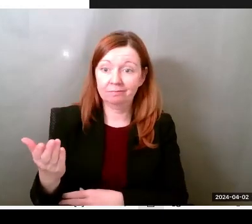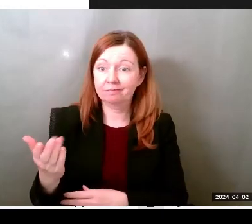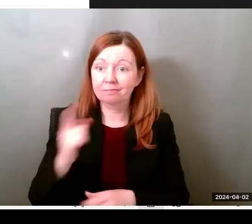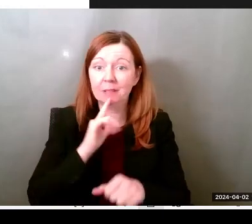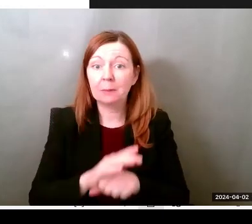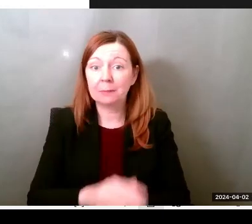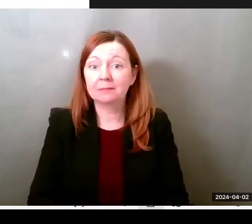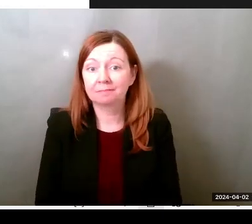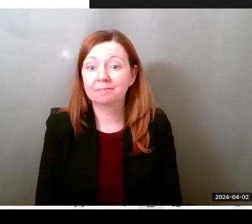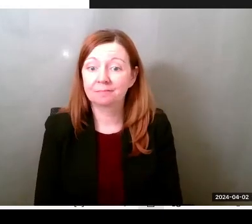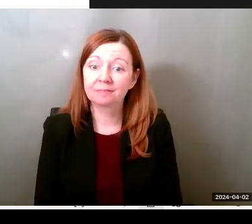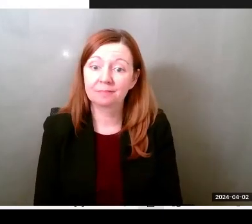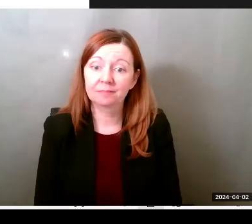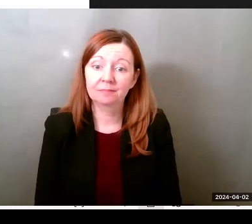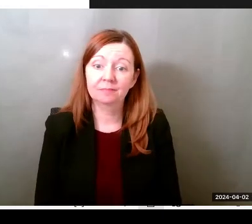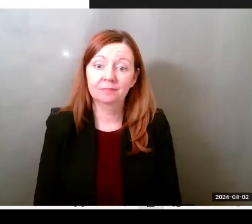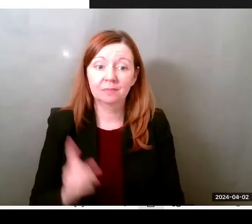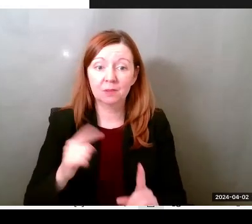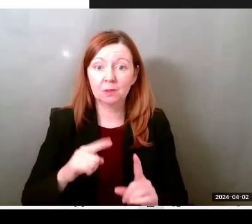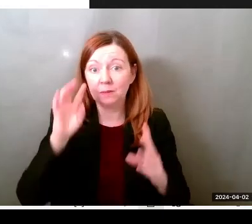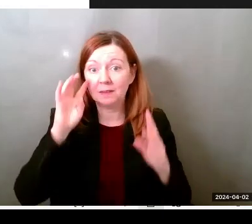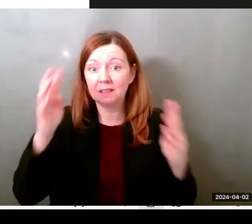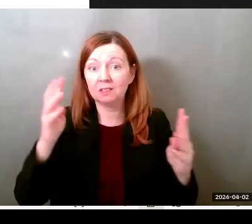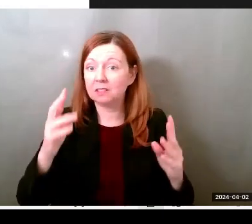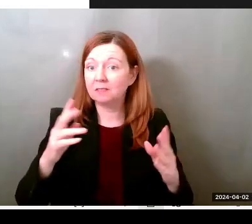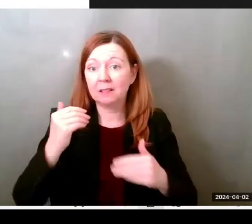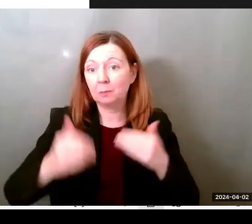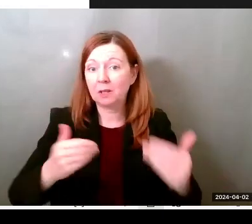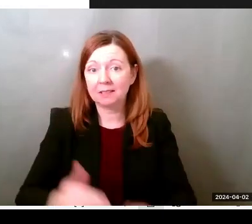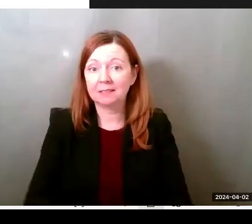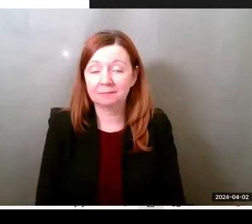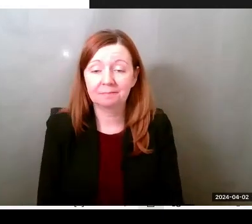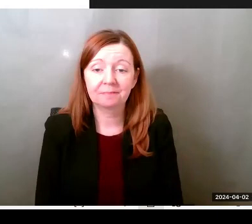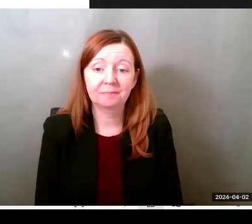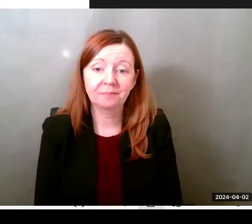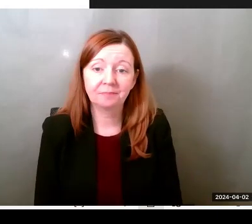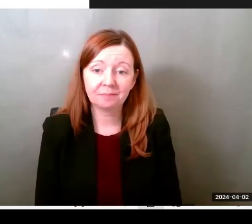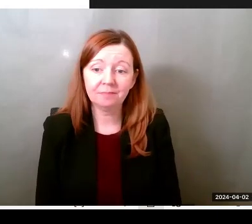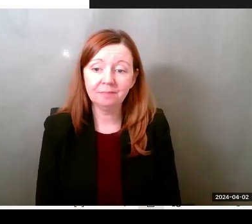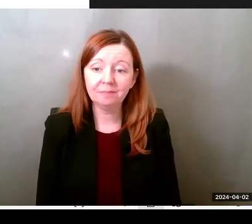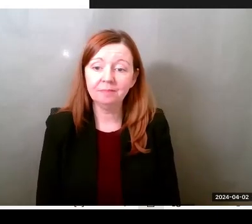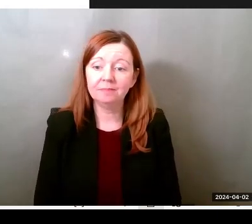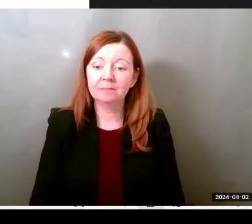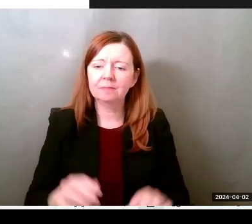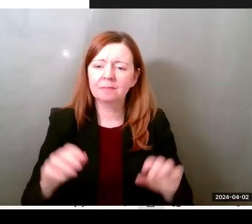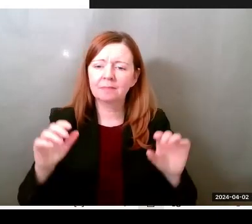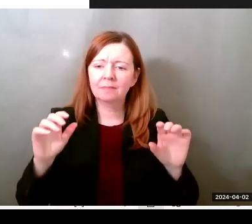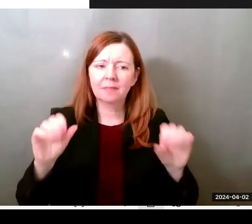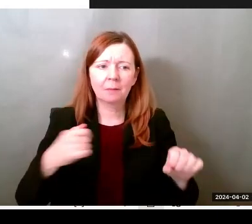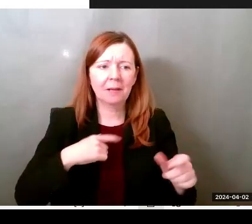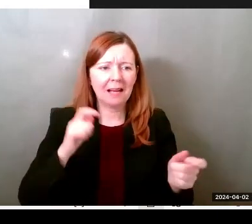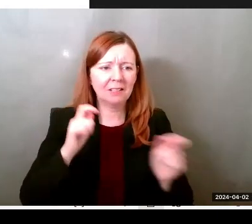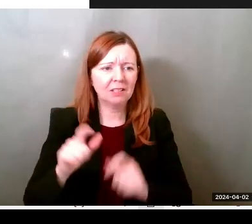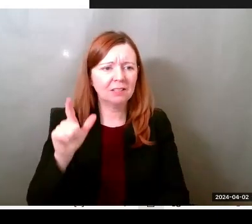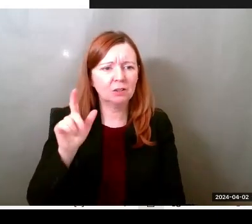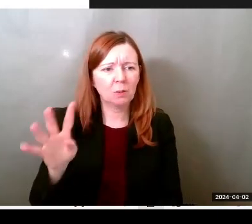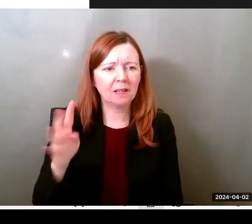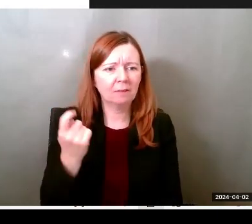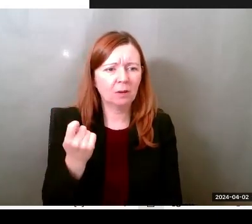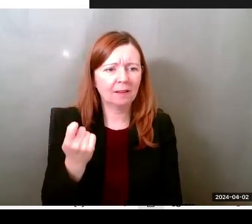their commitment to this initiative and this process. May I change 24 a little bit